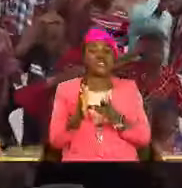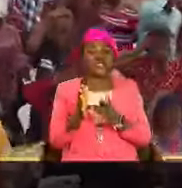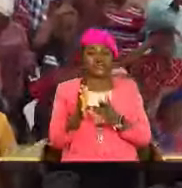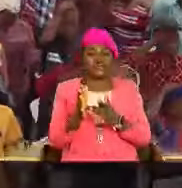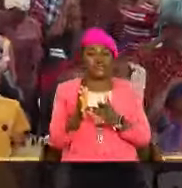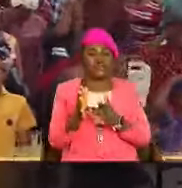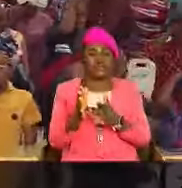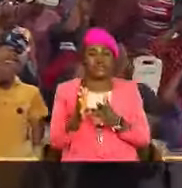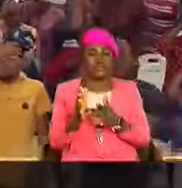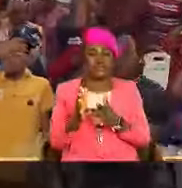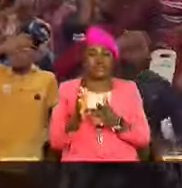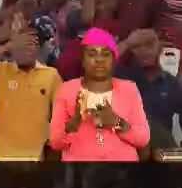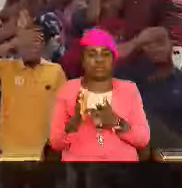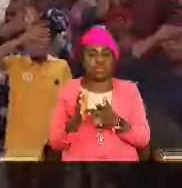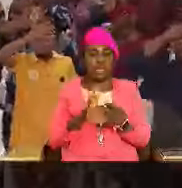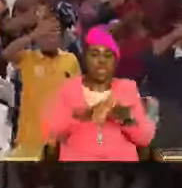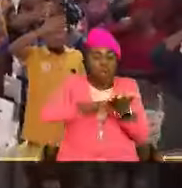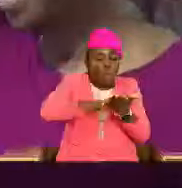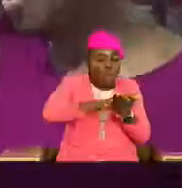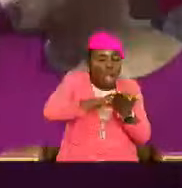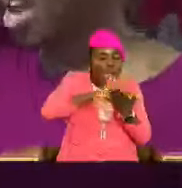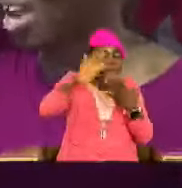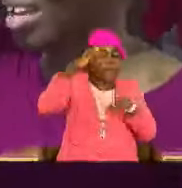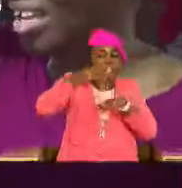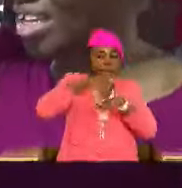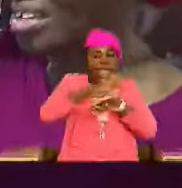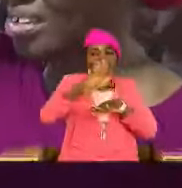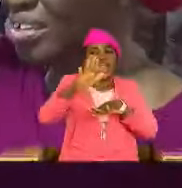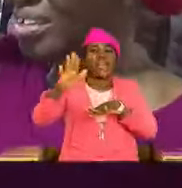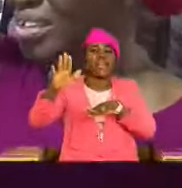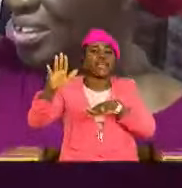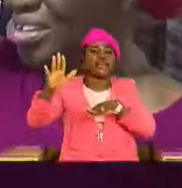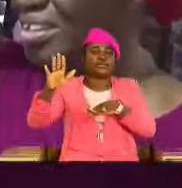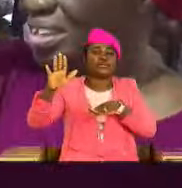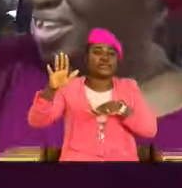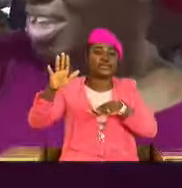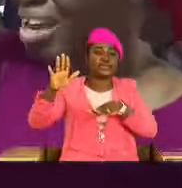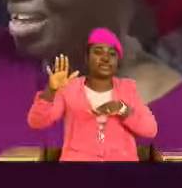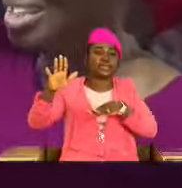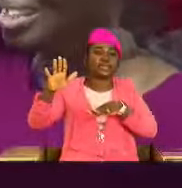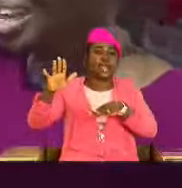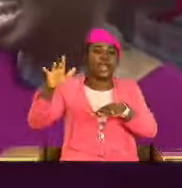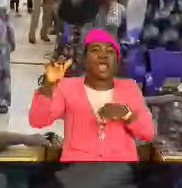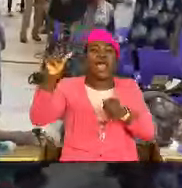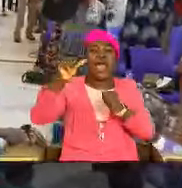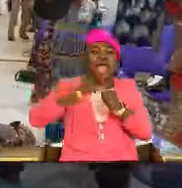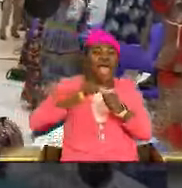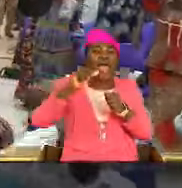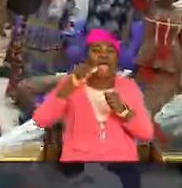Jesus wipe away every witchcraft